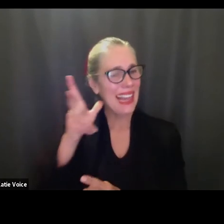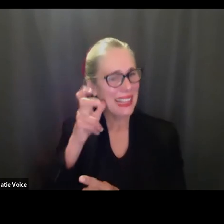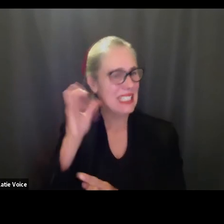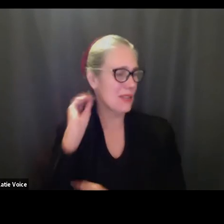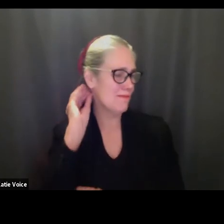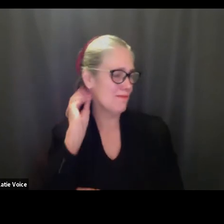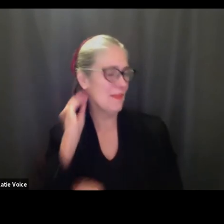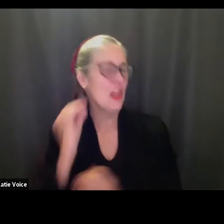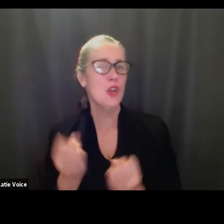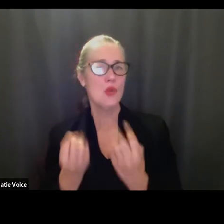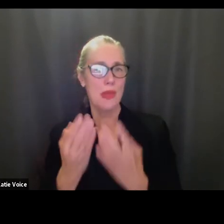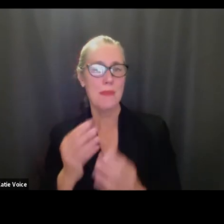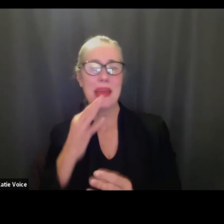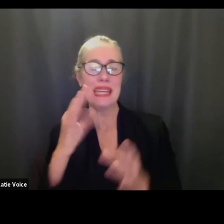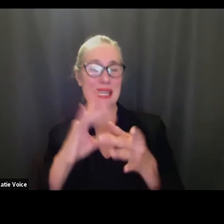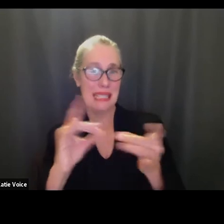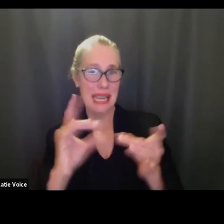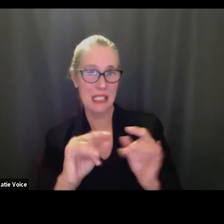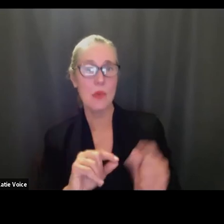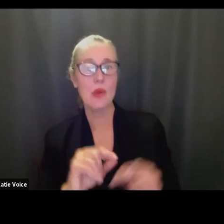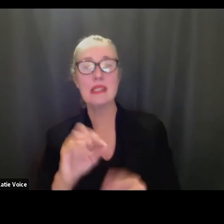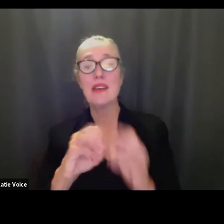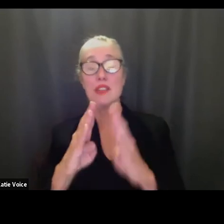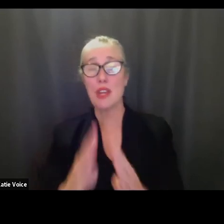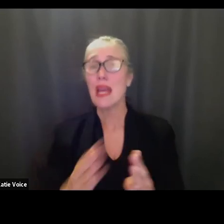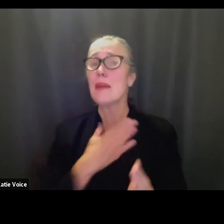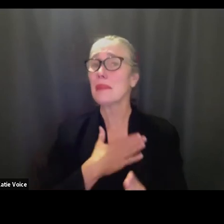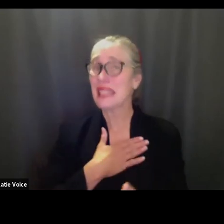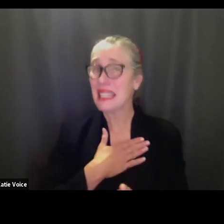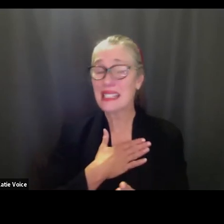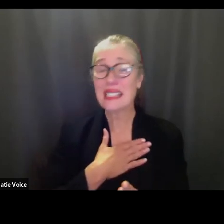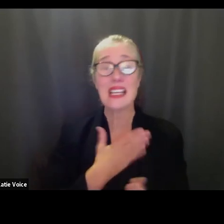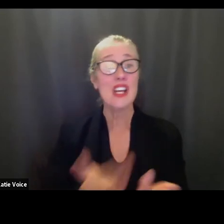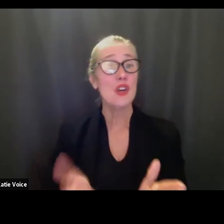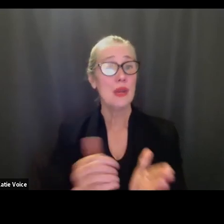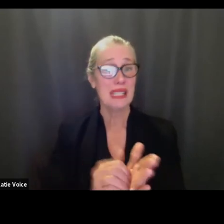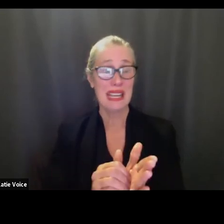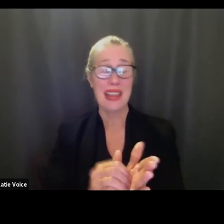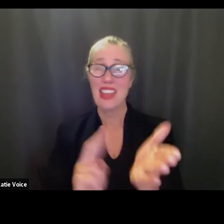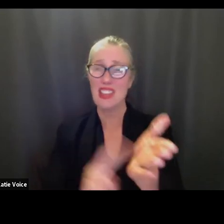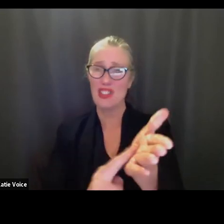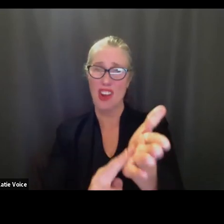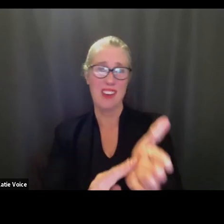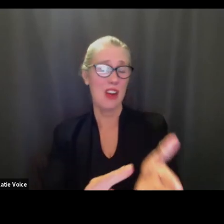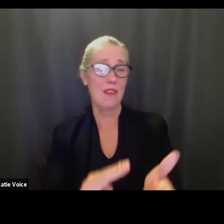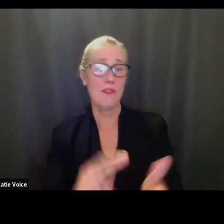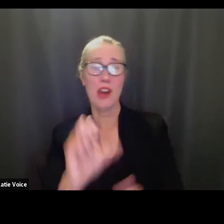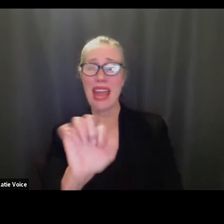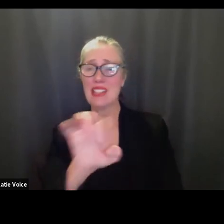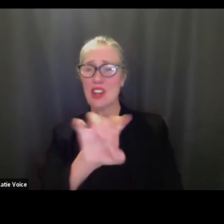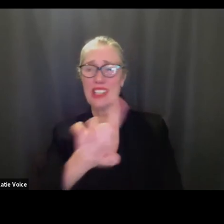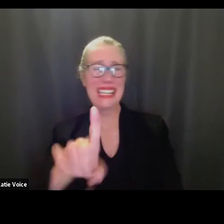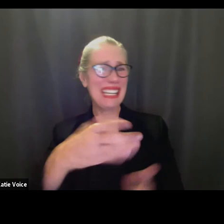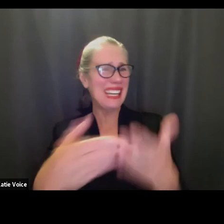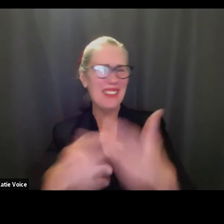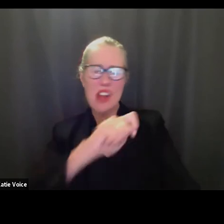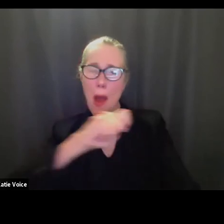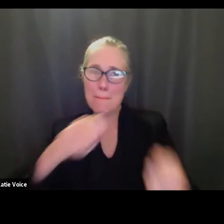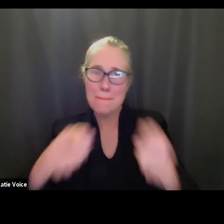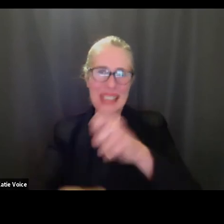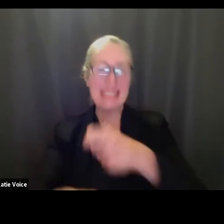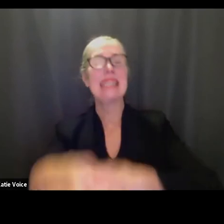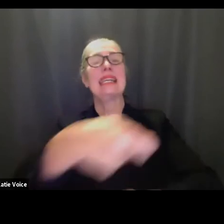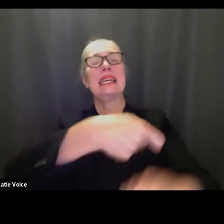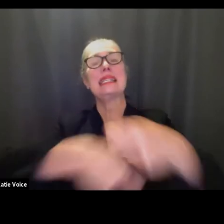tonight please reconsider rendering the contract for funding this srd position even in its amended form and instead